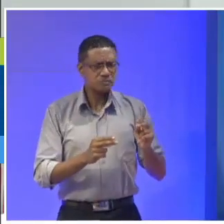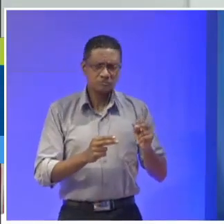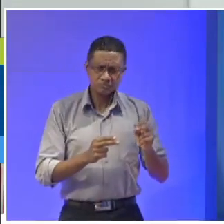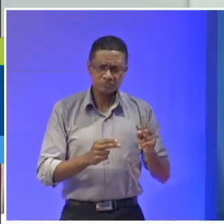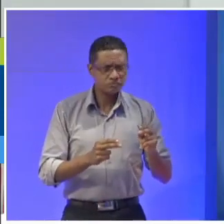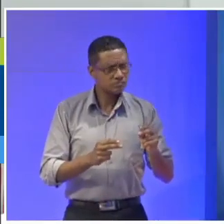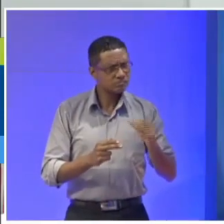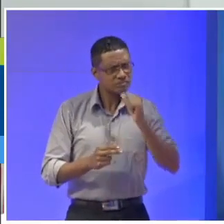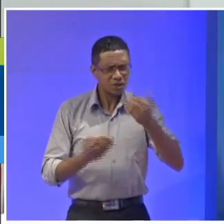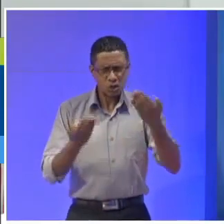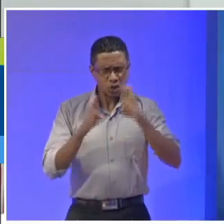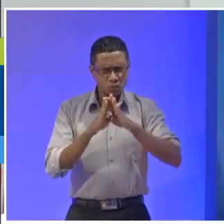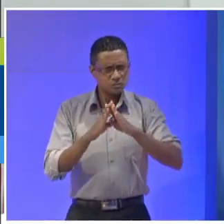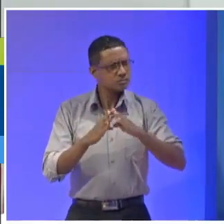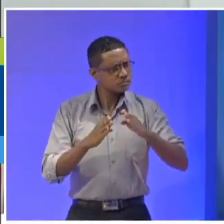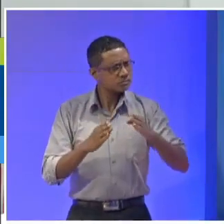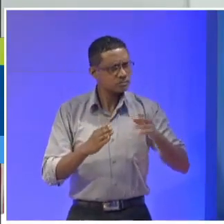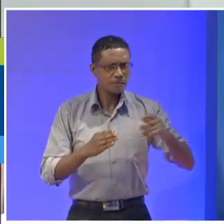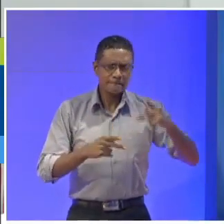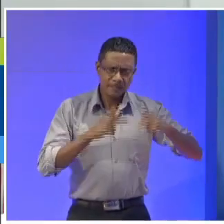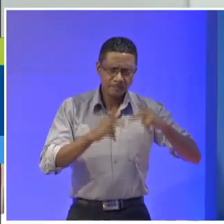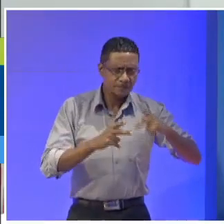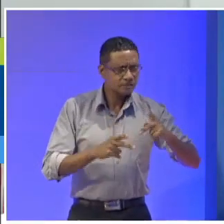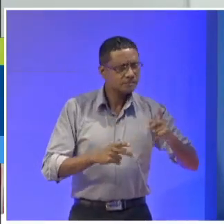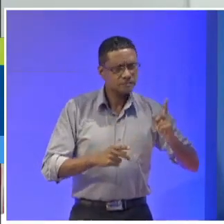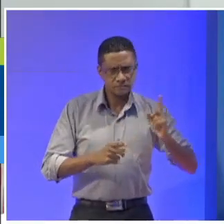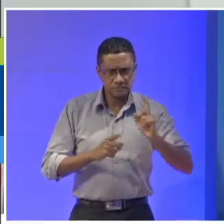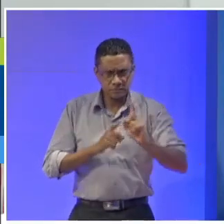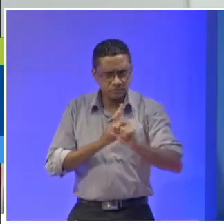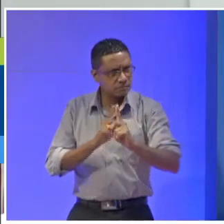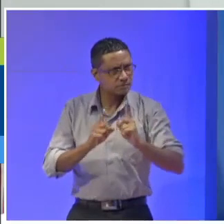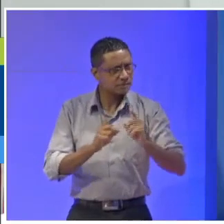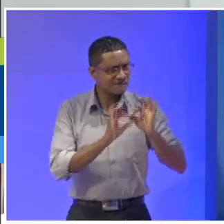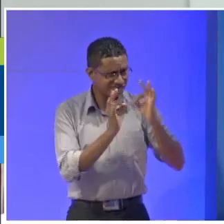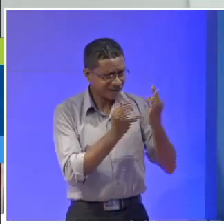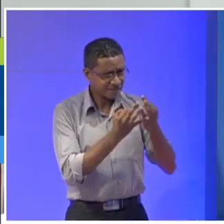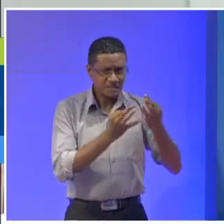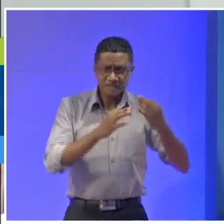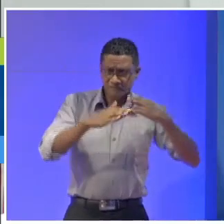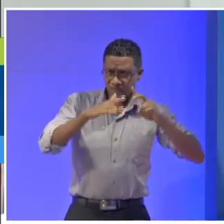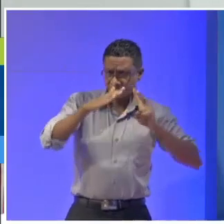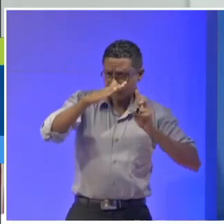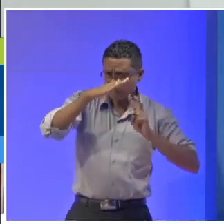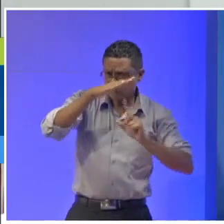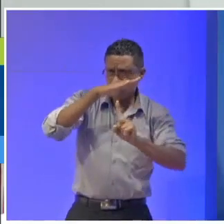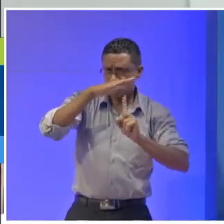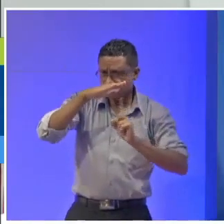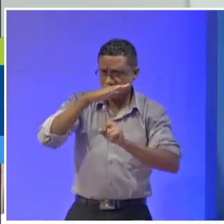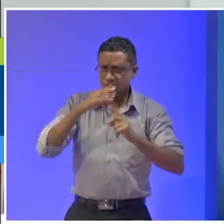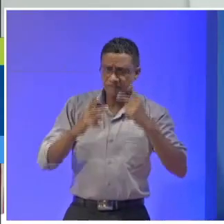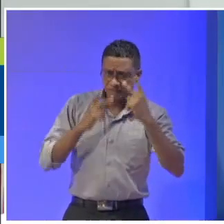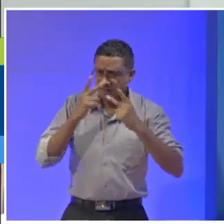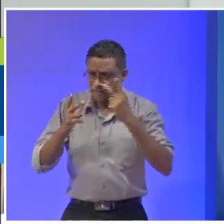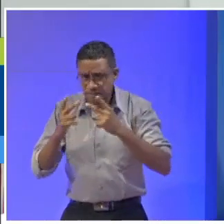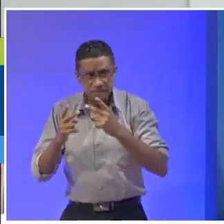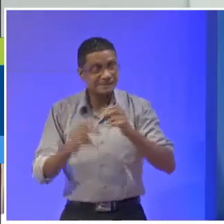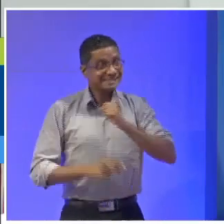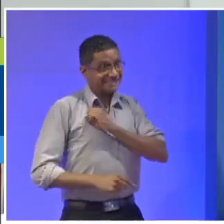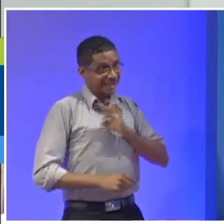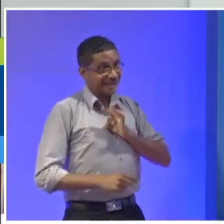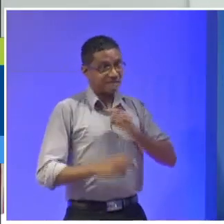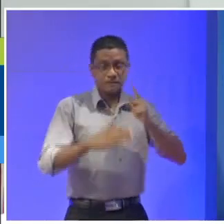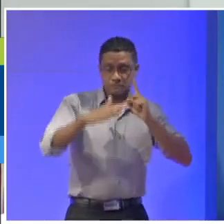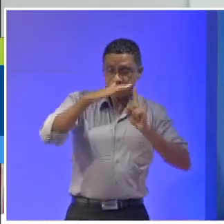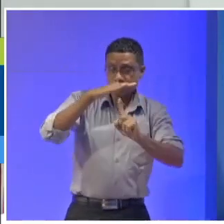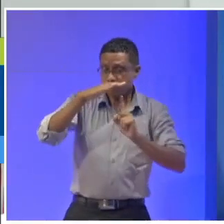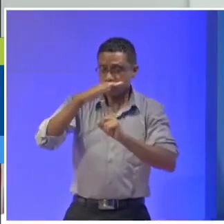one going out. There are relatives that come in and visit as well. There's staff that go home and come back into service. So